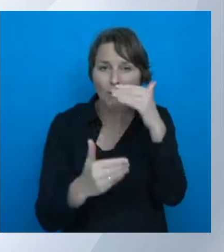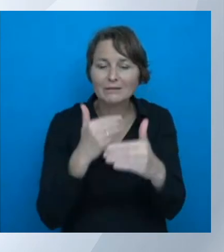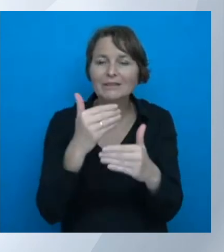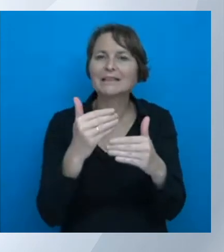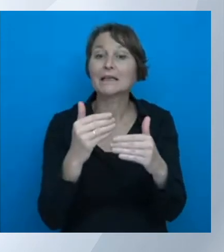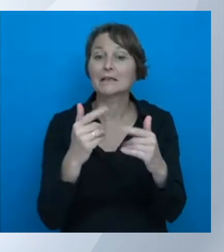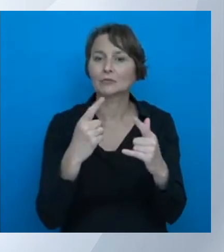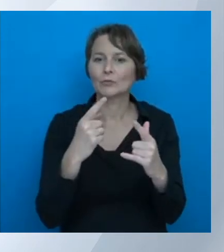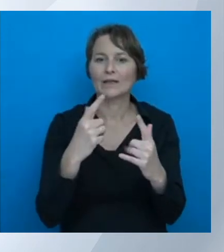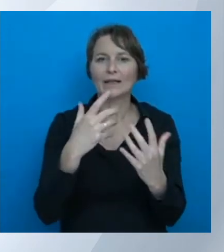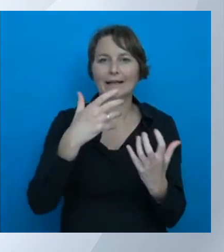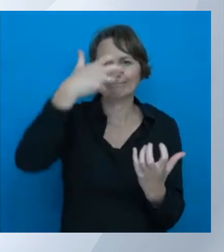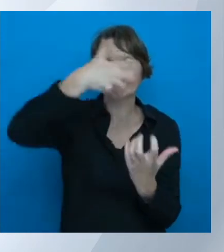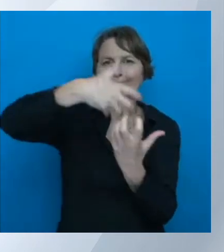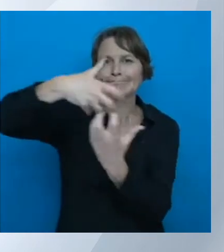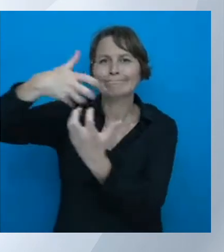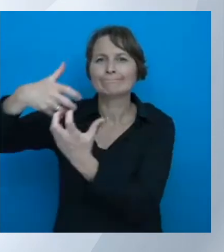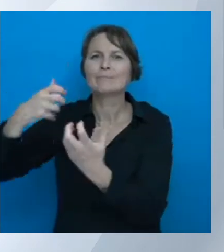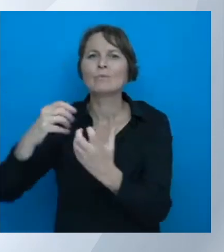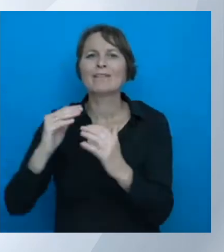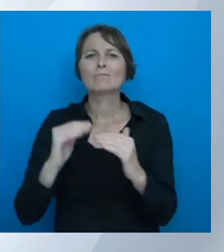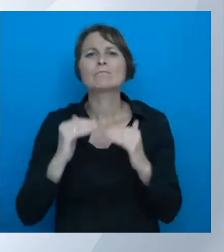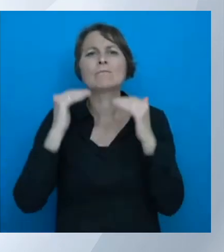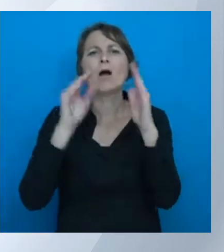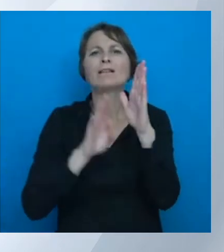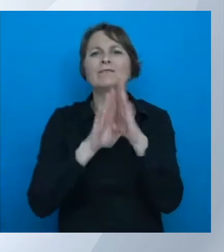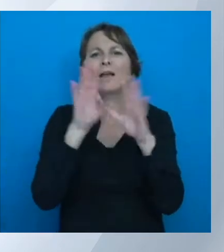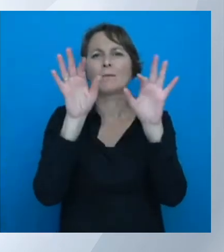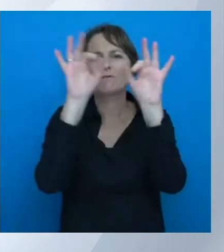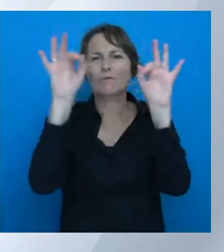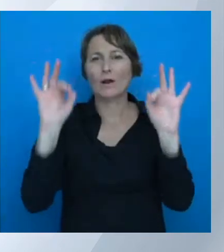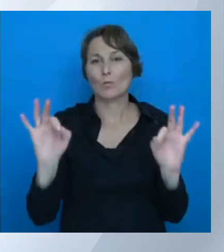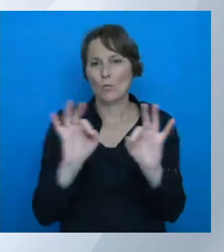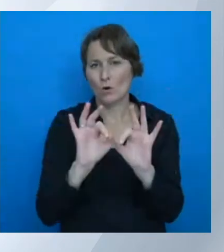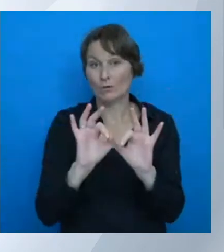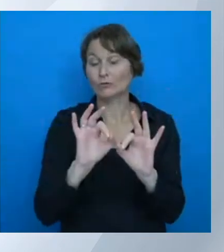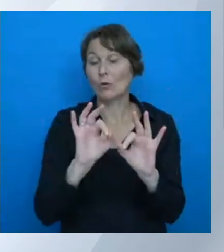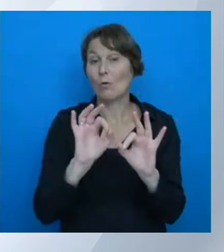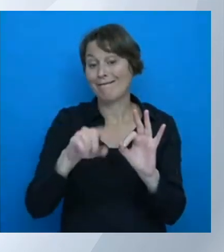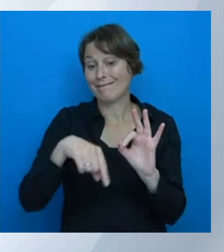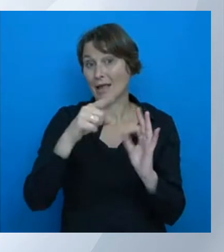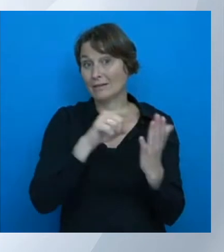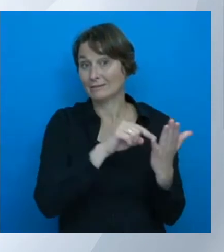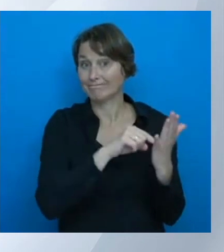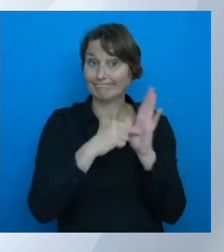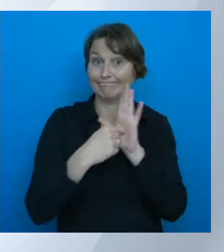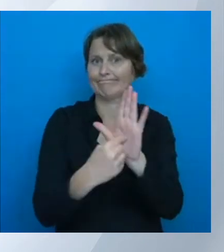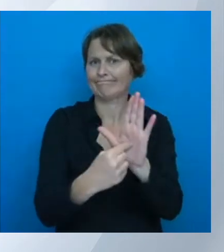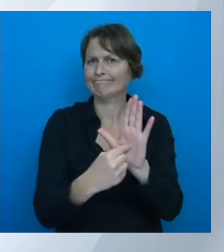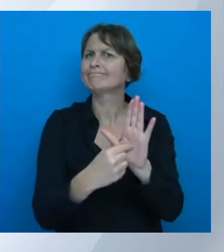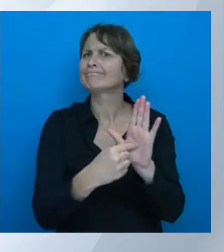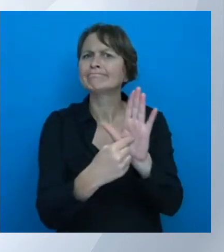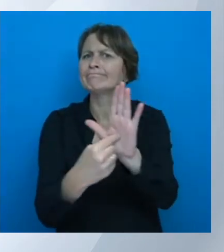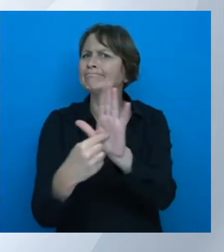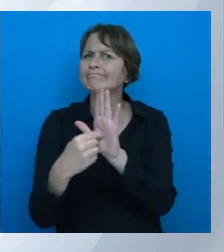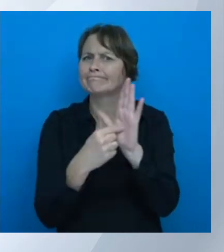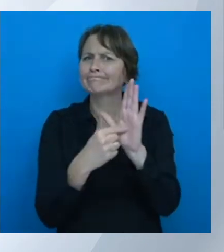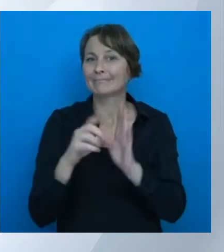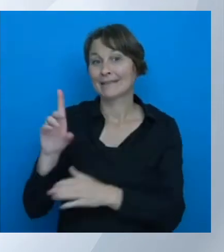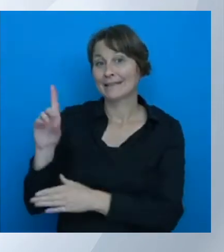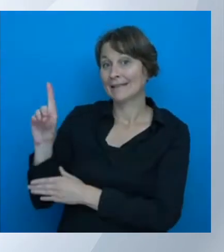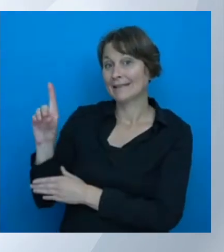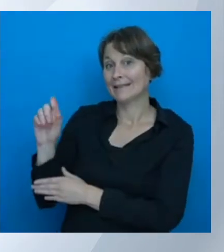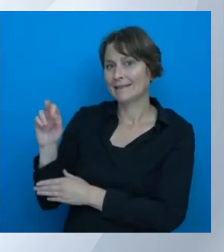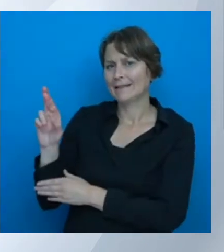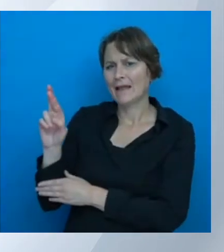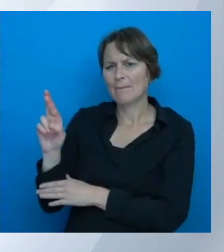high-level developer frameworks. So in the next demo, I'll show you how Dapr integrates with